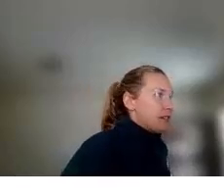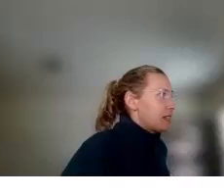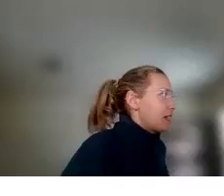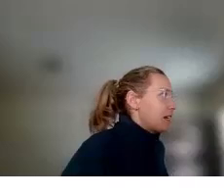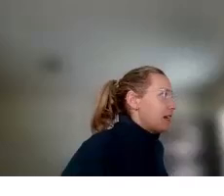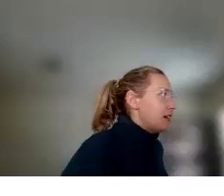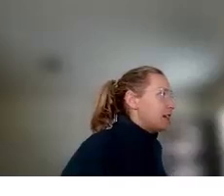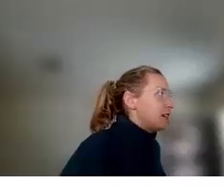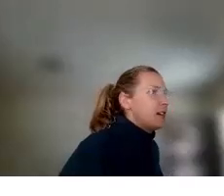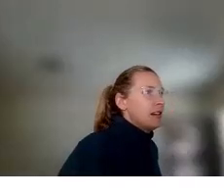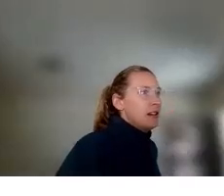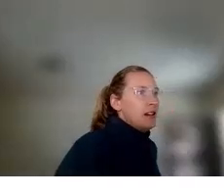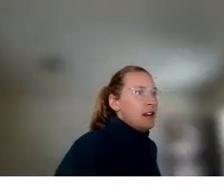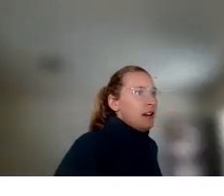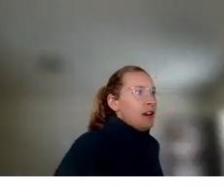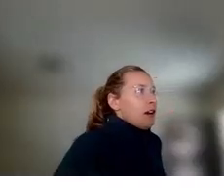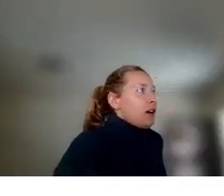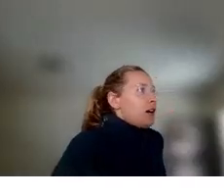Okay, next slide.